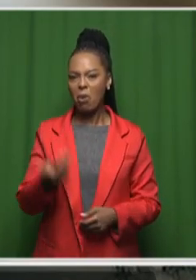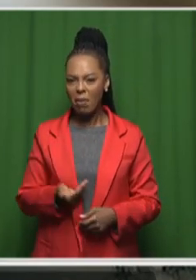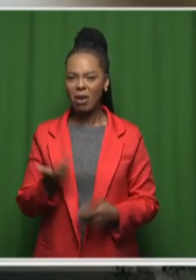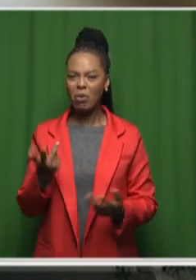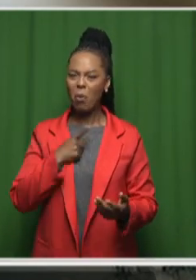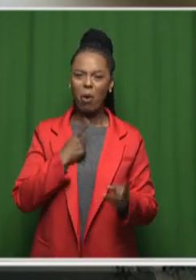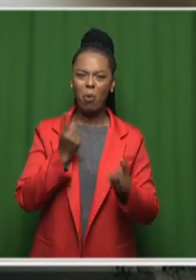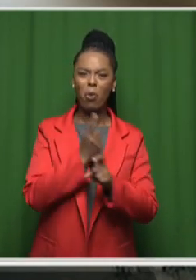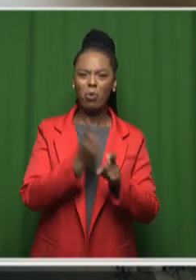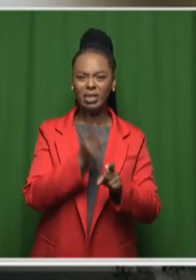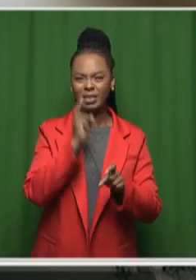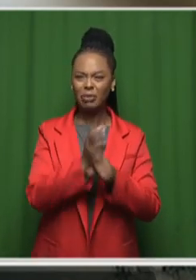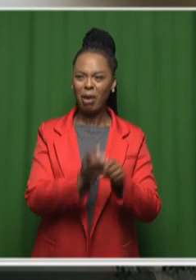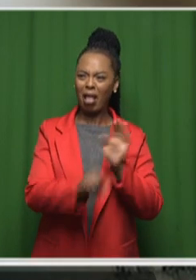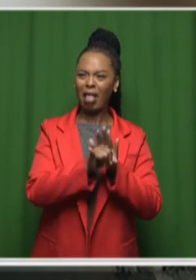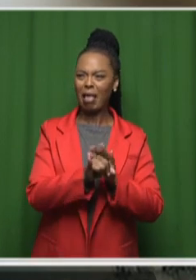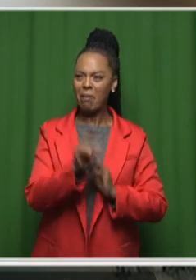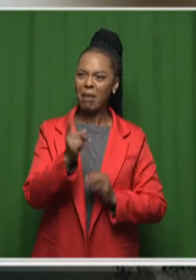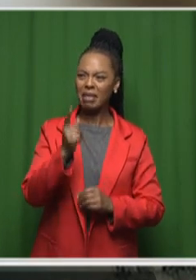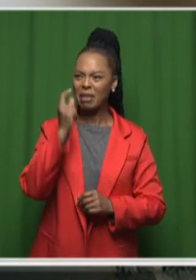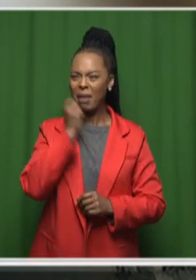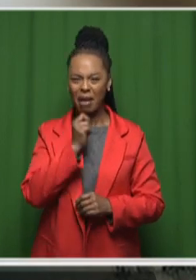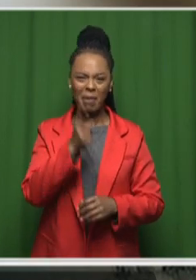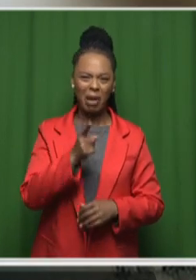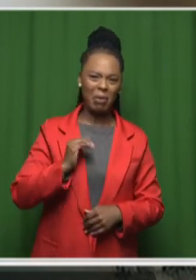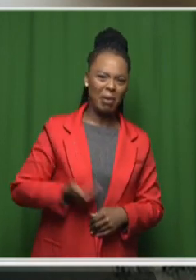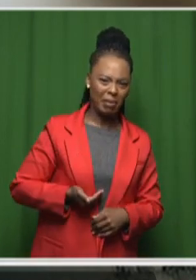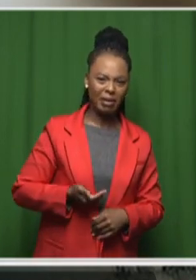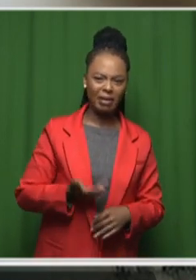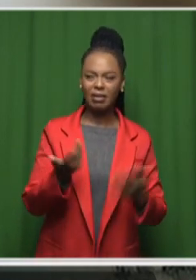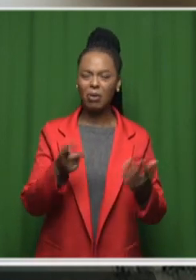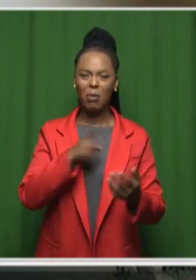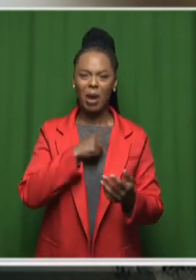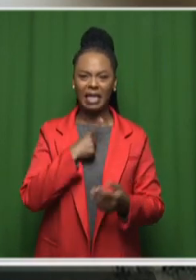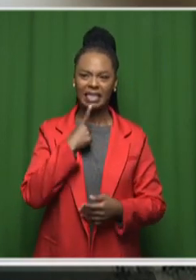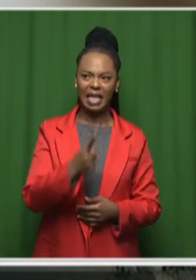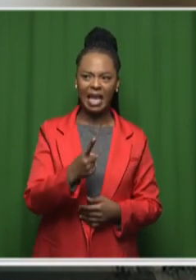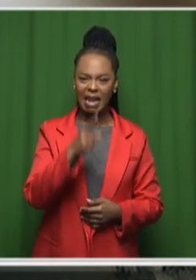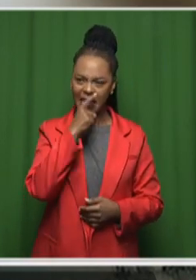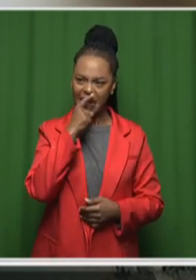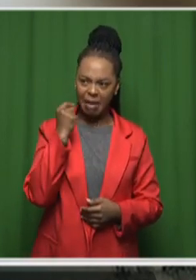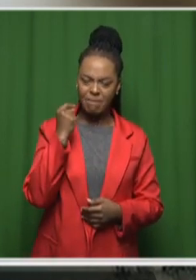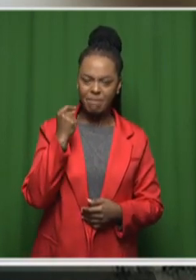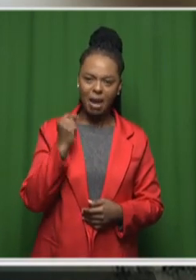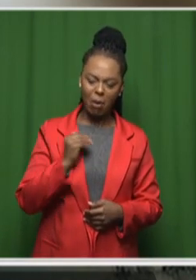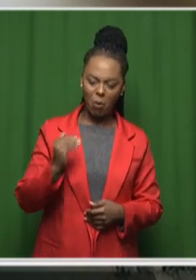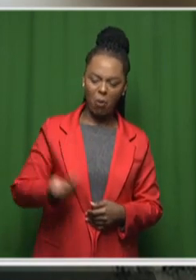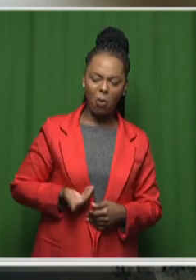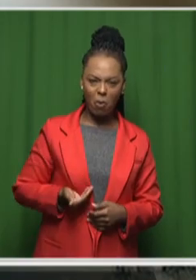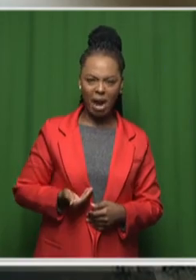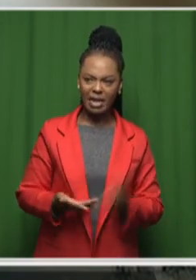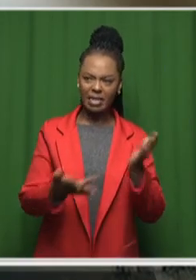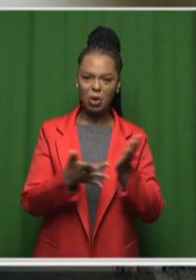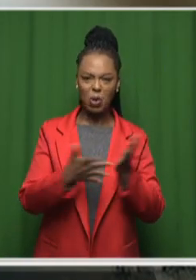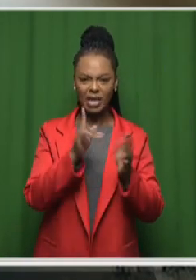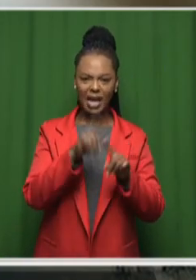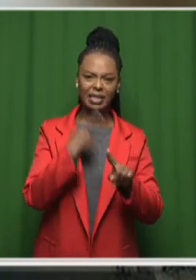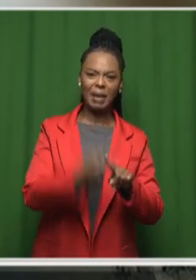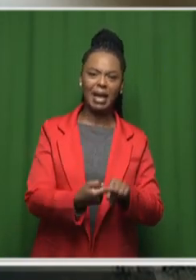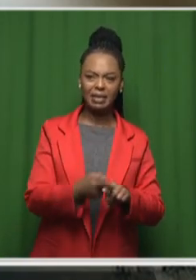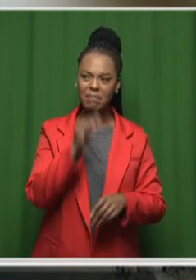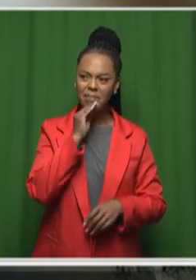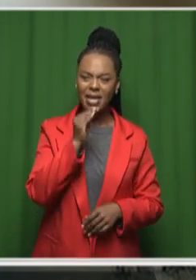Why in 2024 are we still referring to female technological experts? Why are we referring to them as if they can't